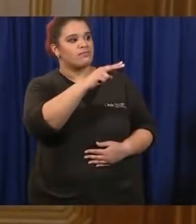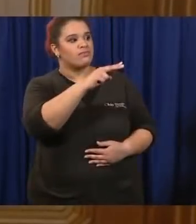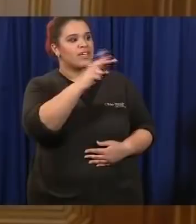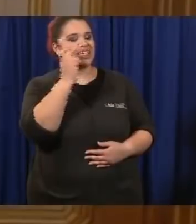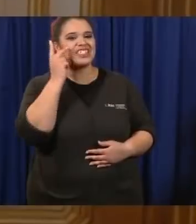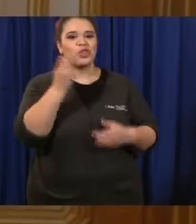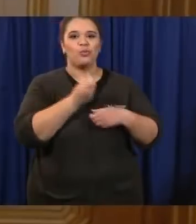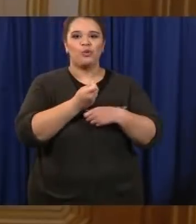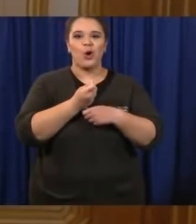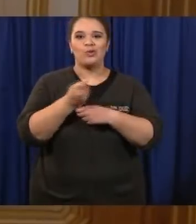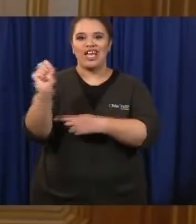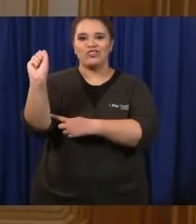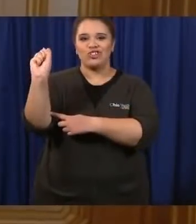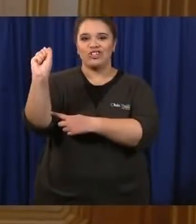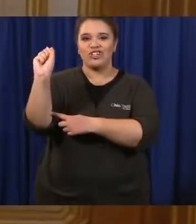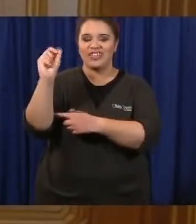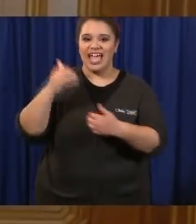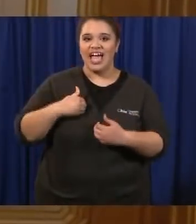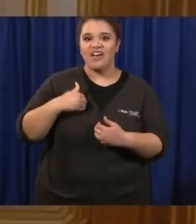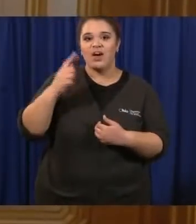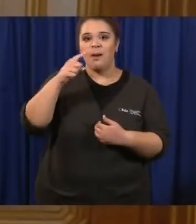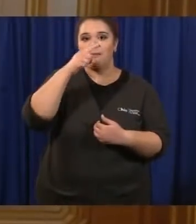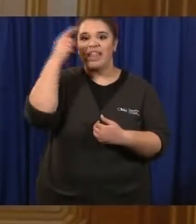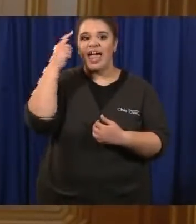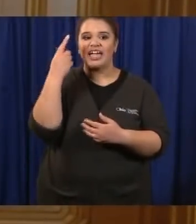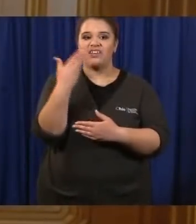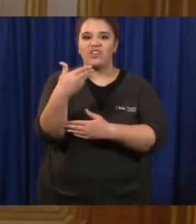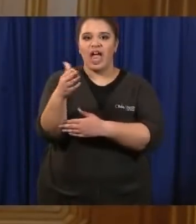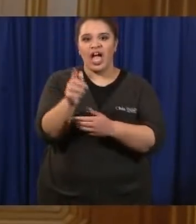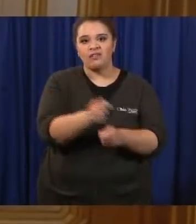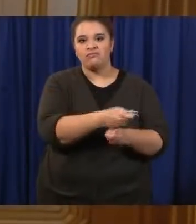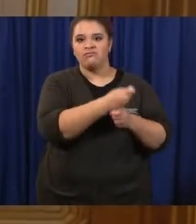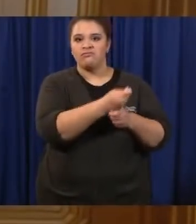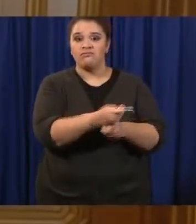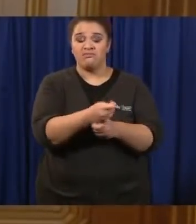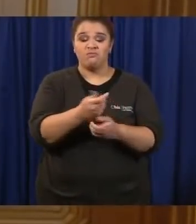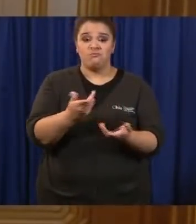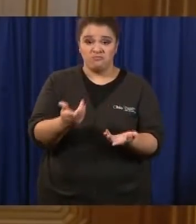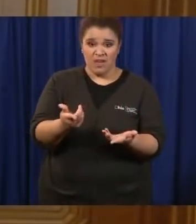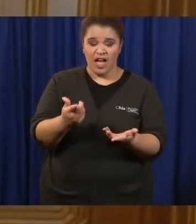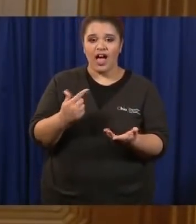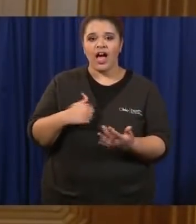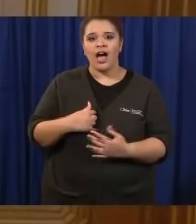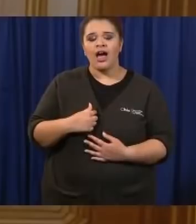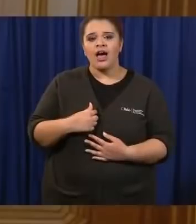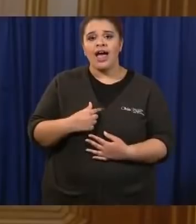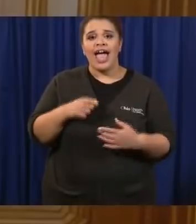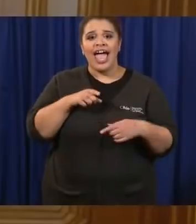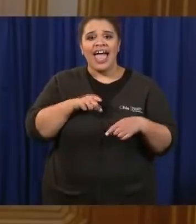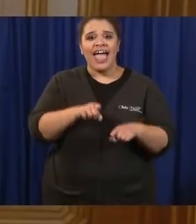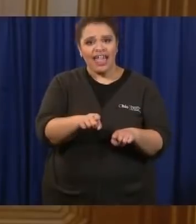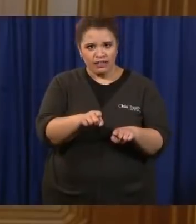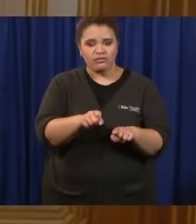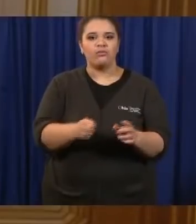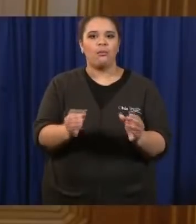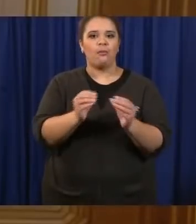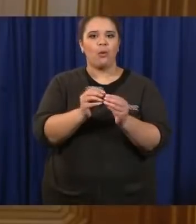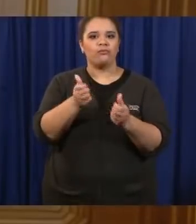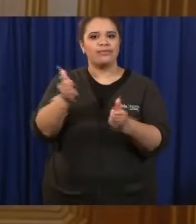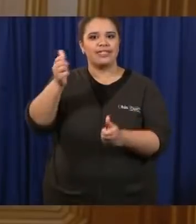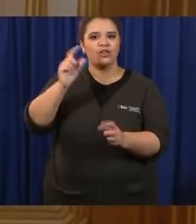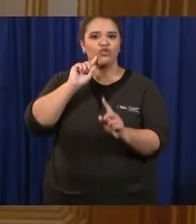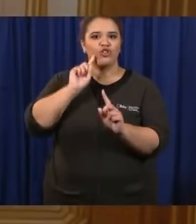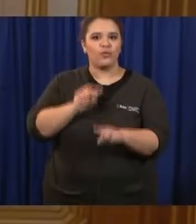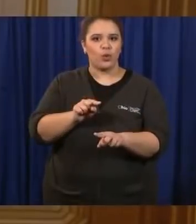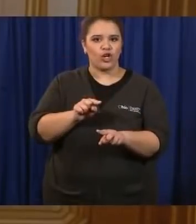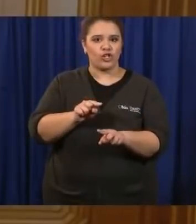waving. Do you anticipate that the backlash will only build as these orders continue to go on, as the shutdown